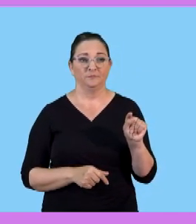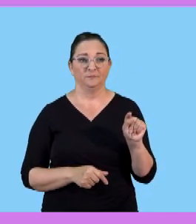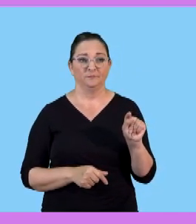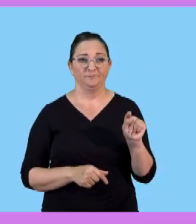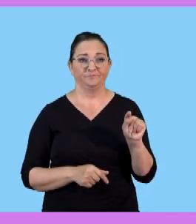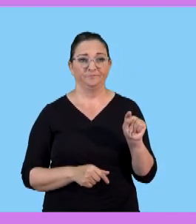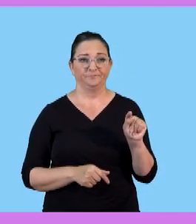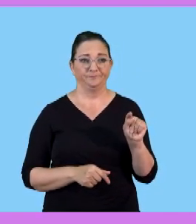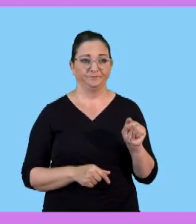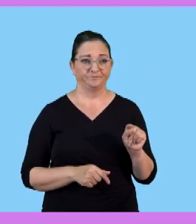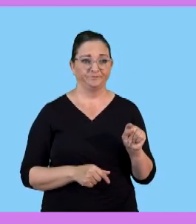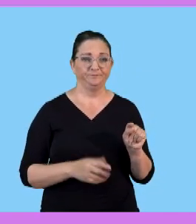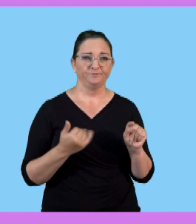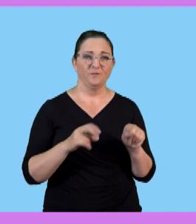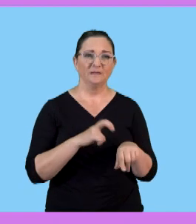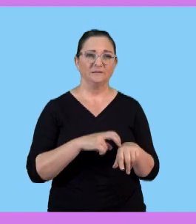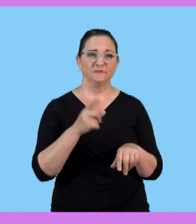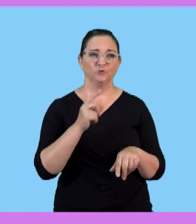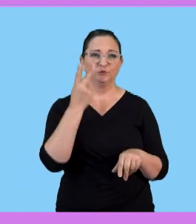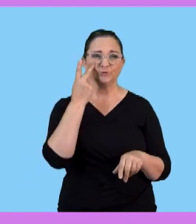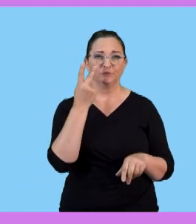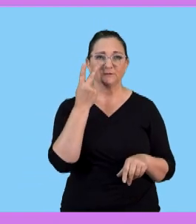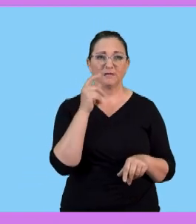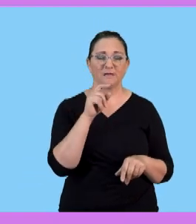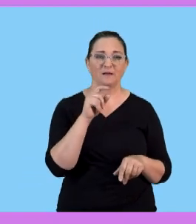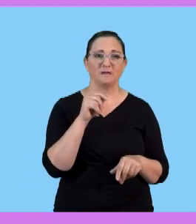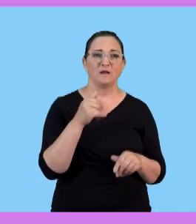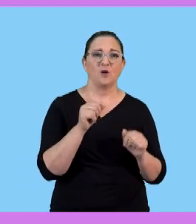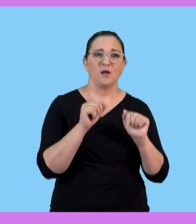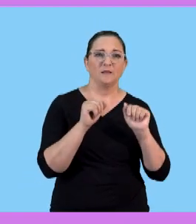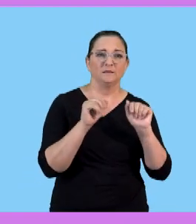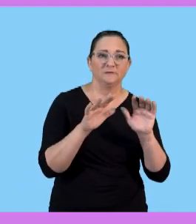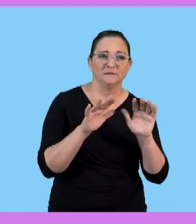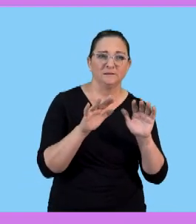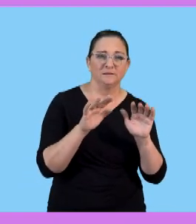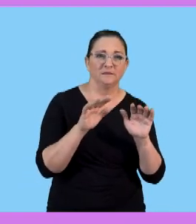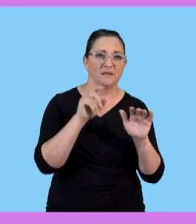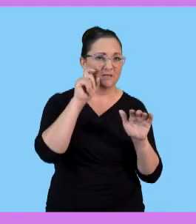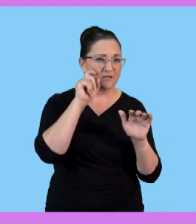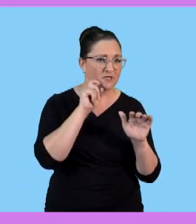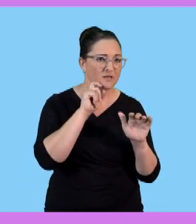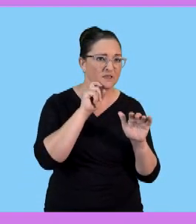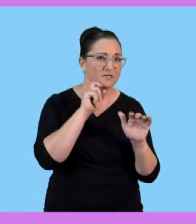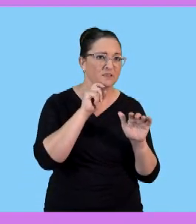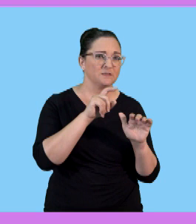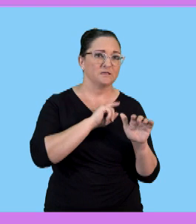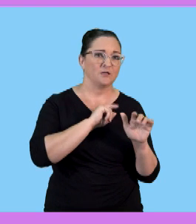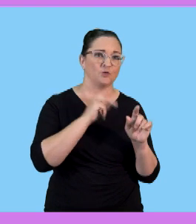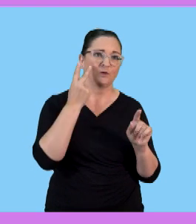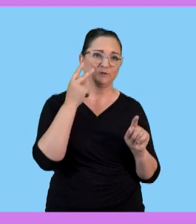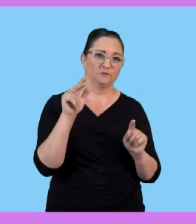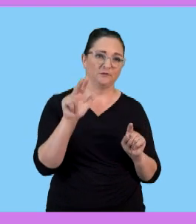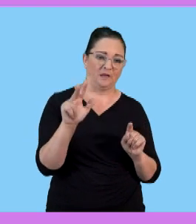right? And then, after that, I need now to see 10 years old, and this time it's 85th percentile. So, I'll move all the way